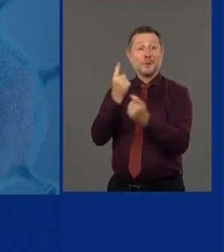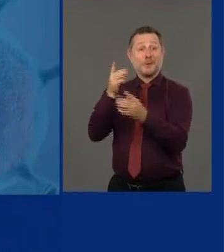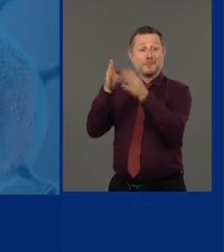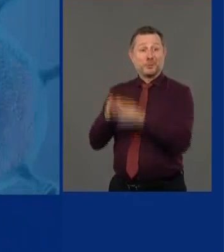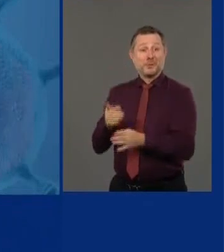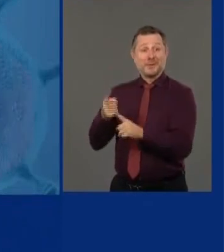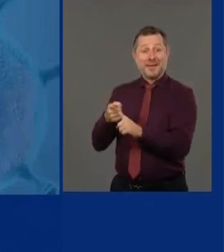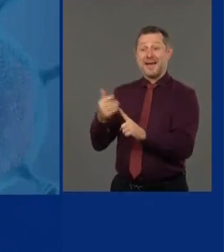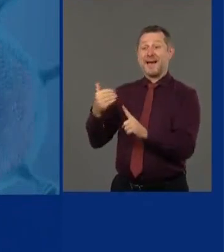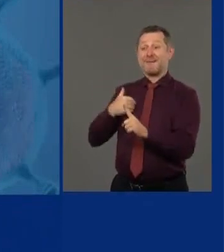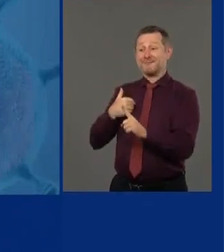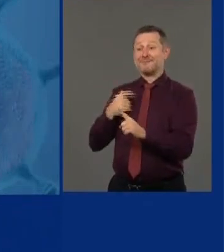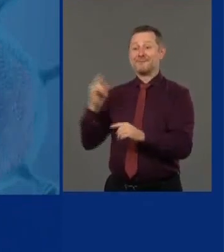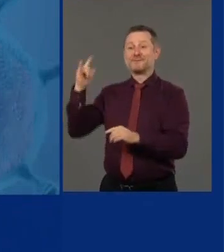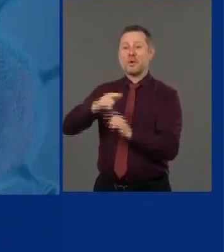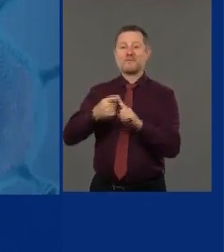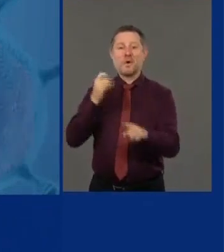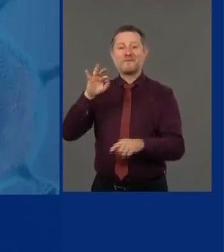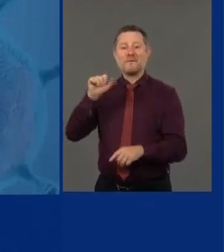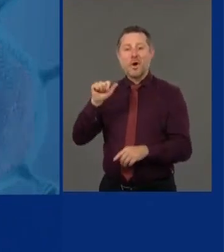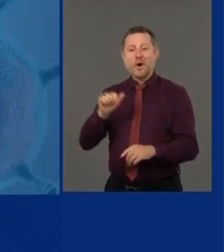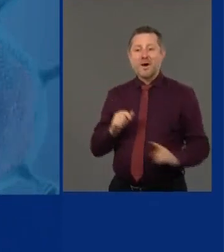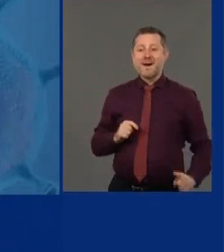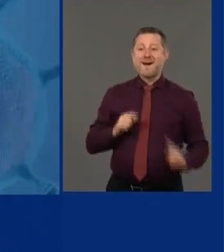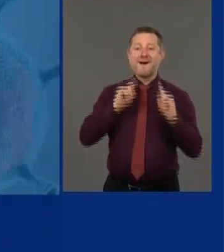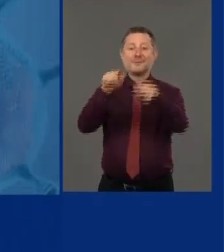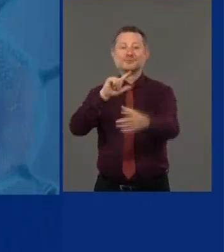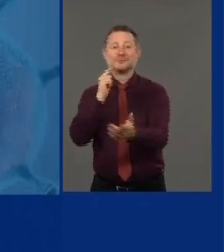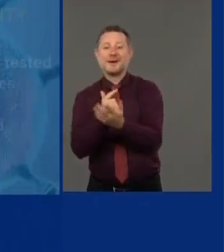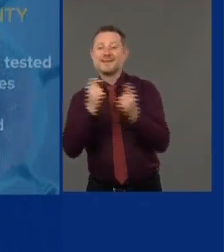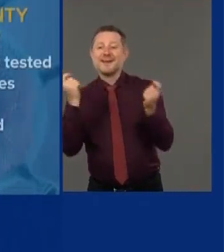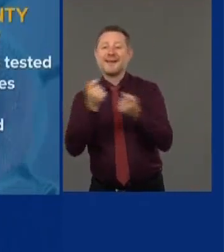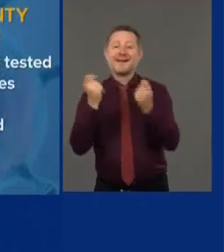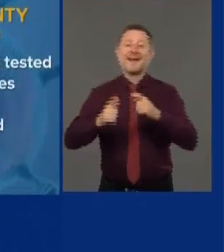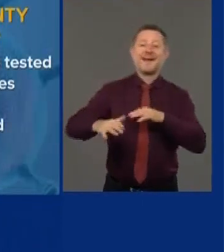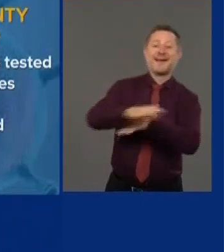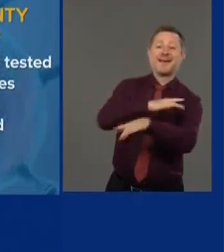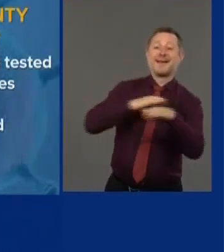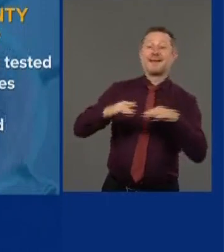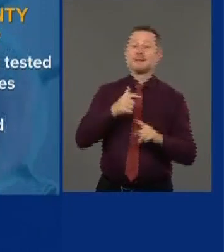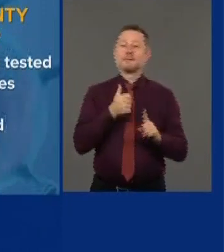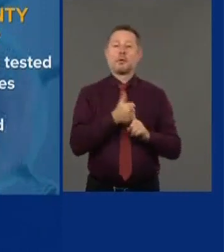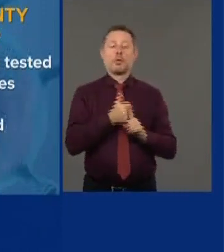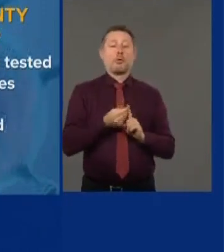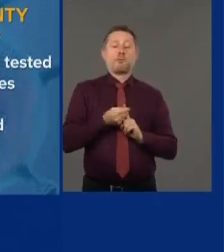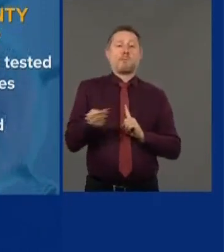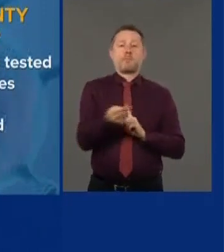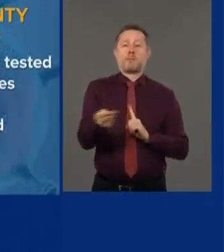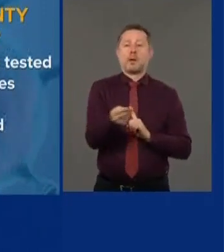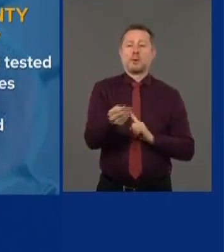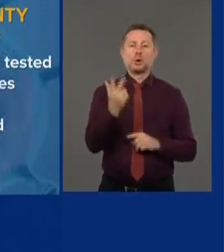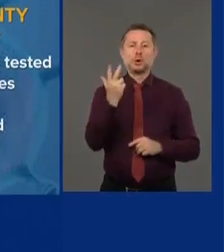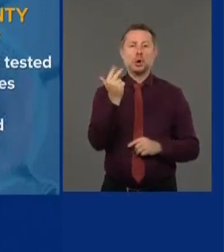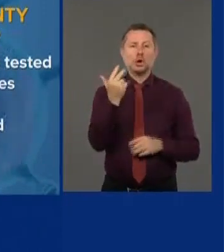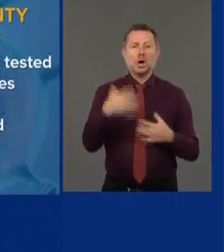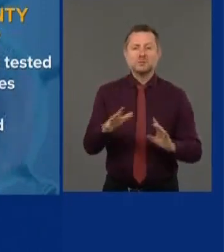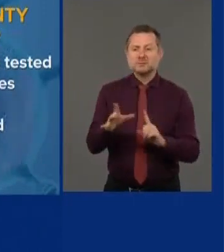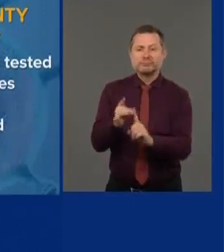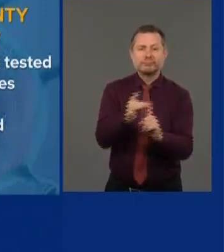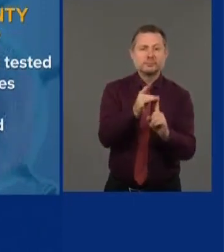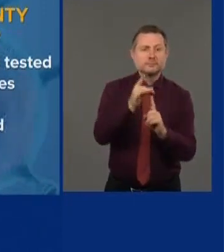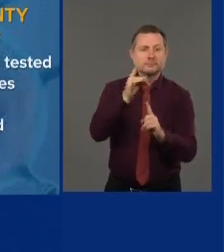from Florida and attended a graduation that generated 13 cases. There's an aluminum factory